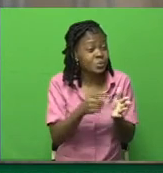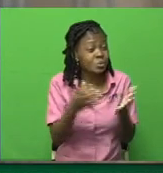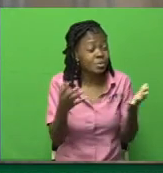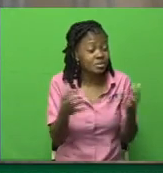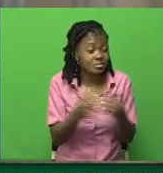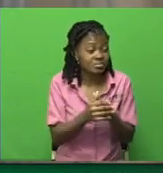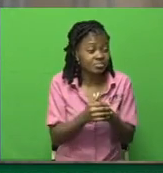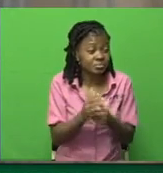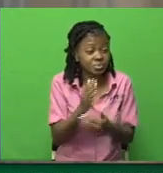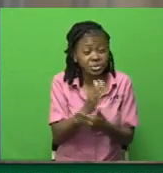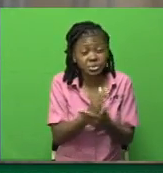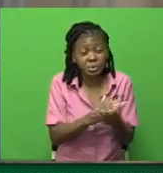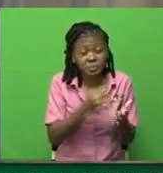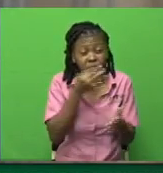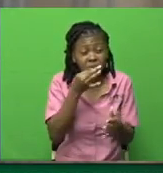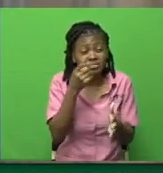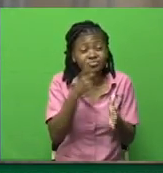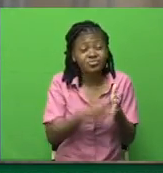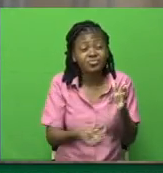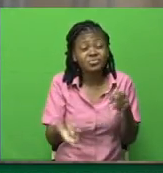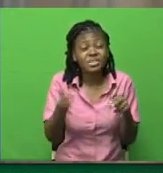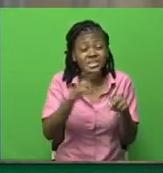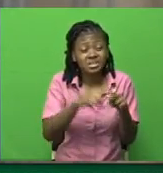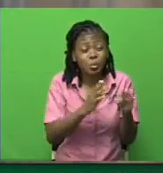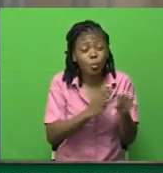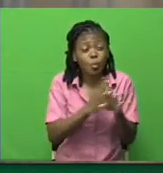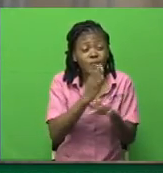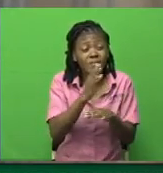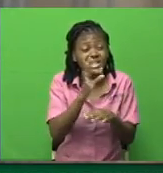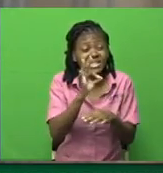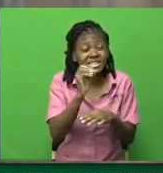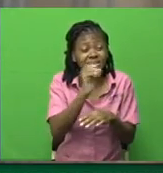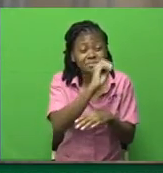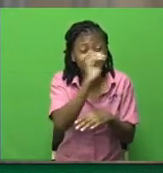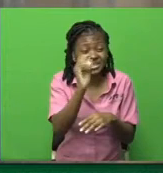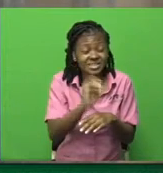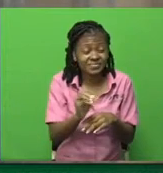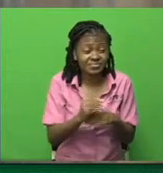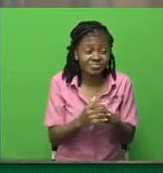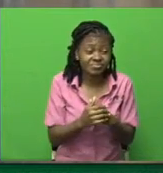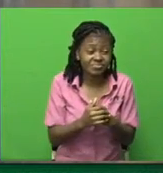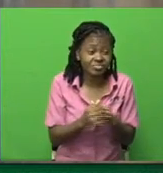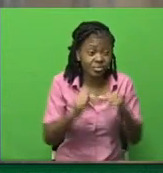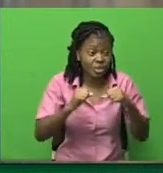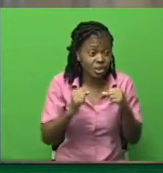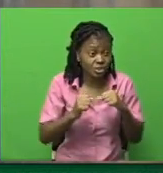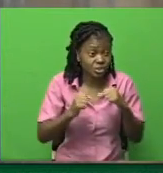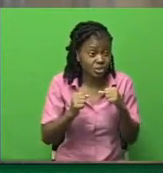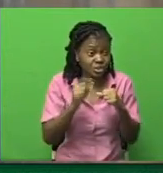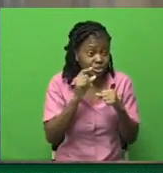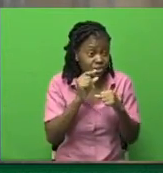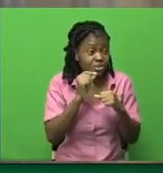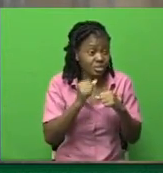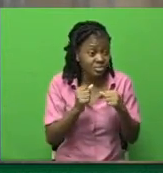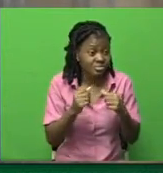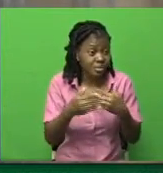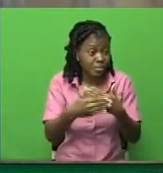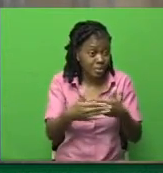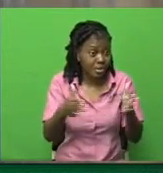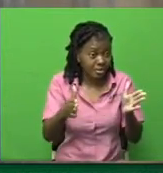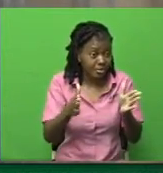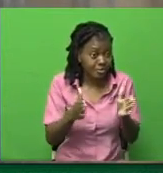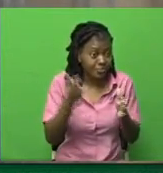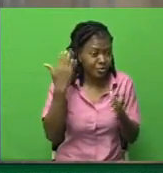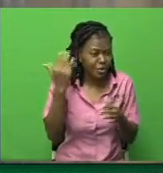increased by over 90 percent an economy pack of chicken increased from 33.30